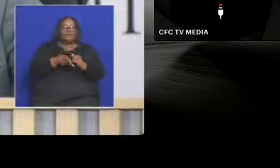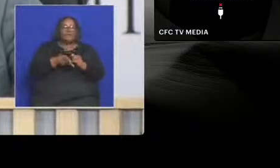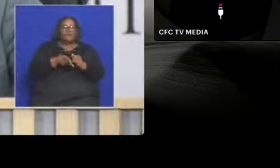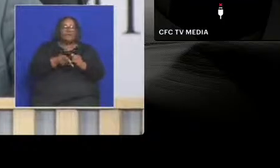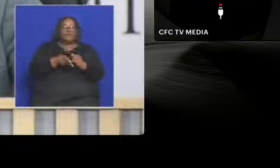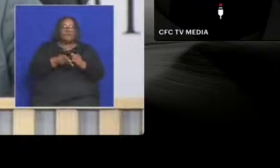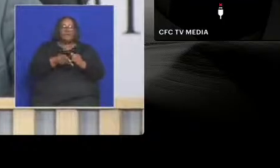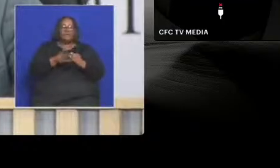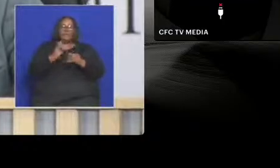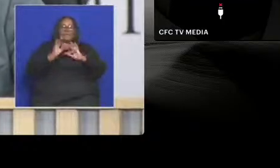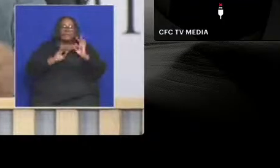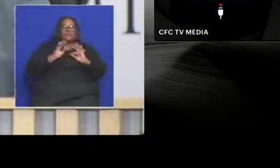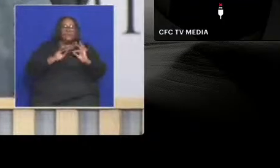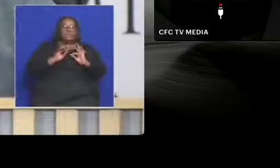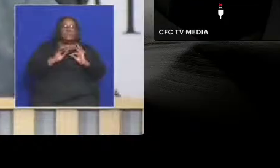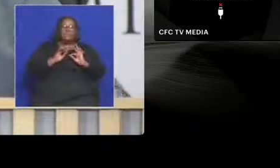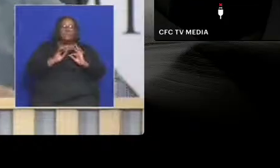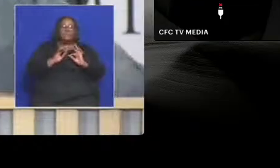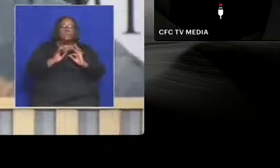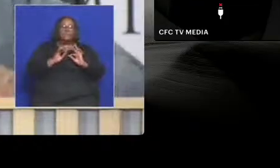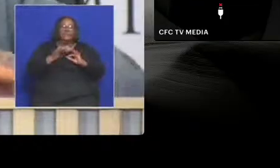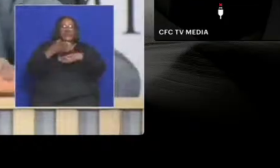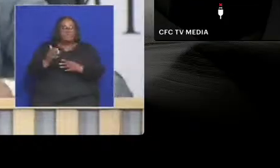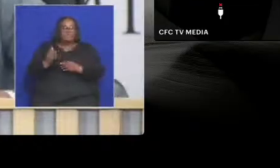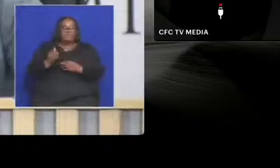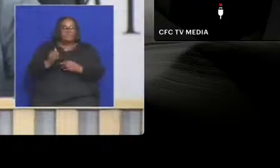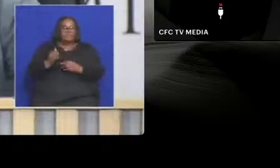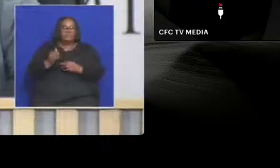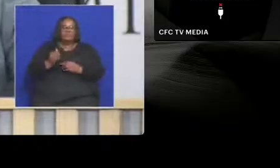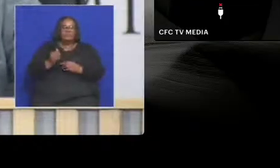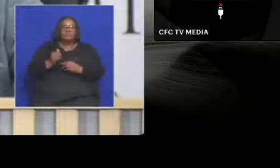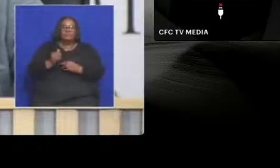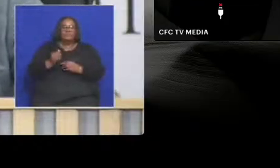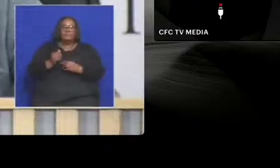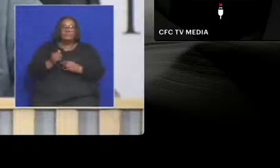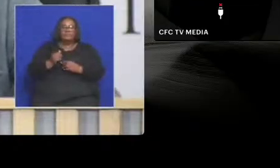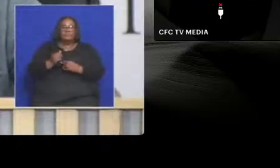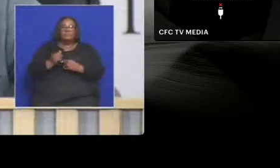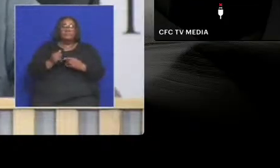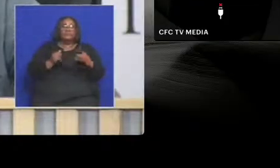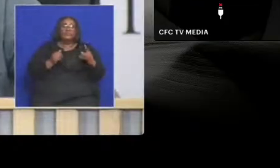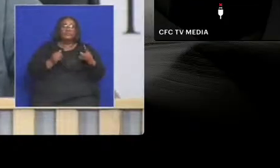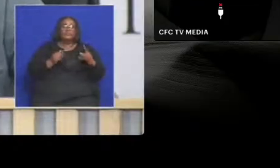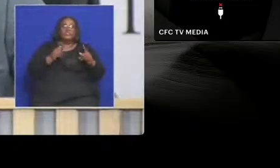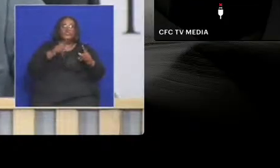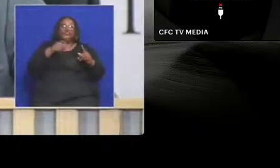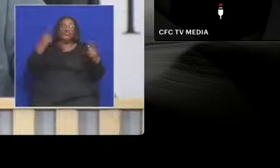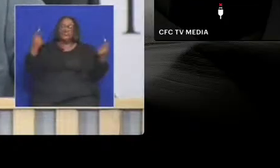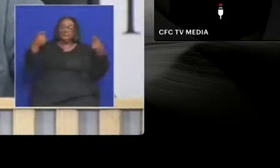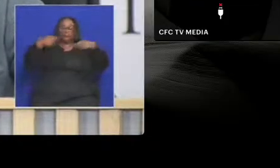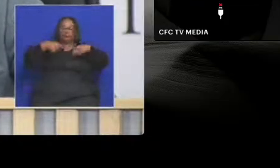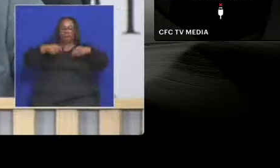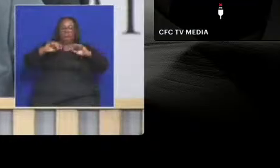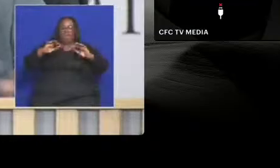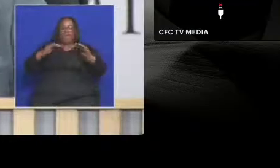works, the contribution by either one of you, what fund it goes into,